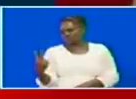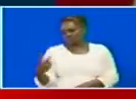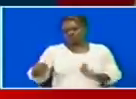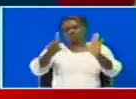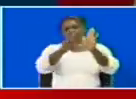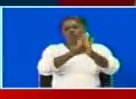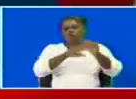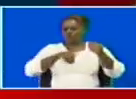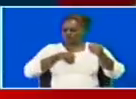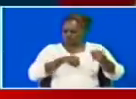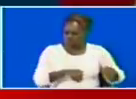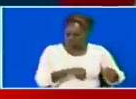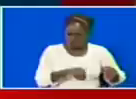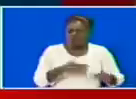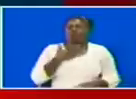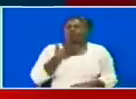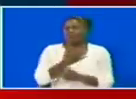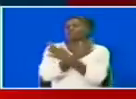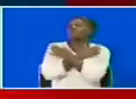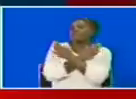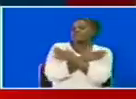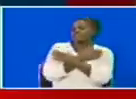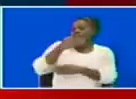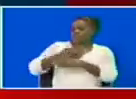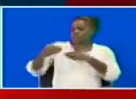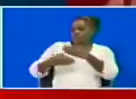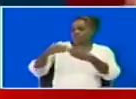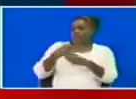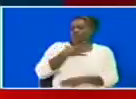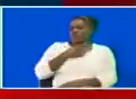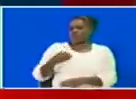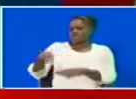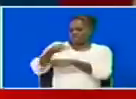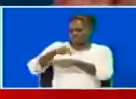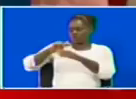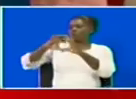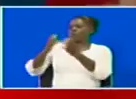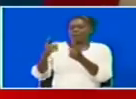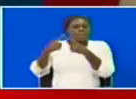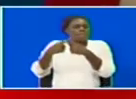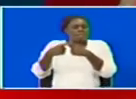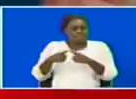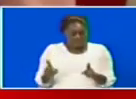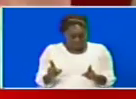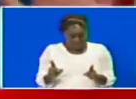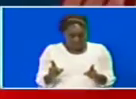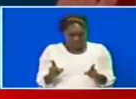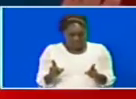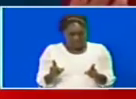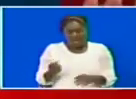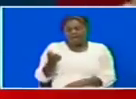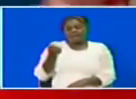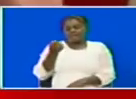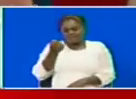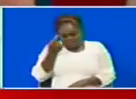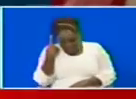American we will seek friendship and Good Will with the nations of the world but we do so with the